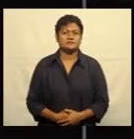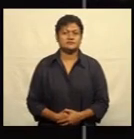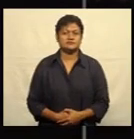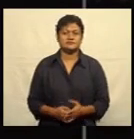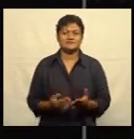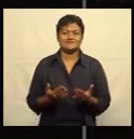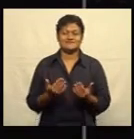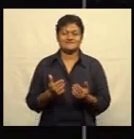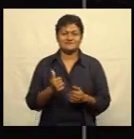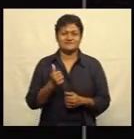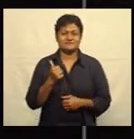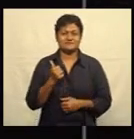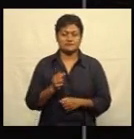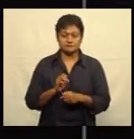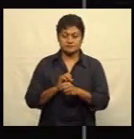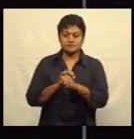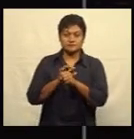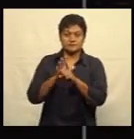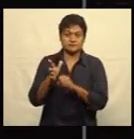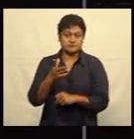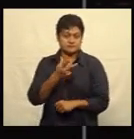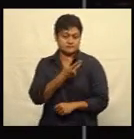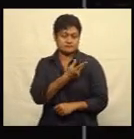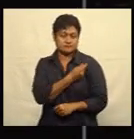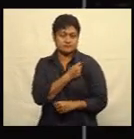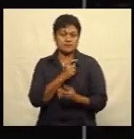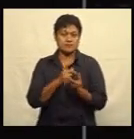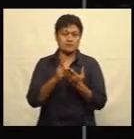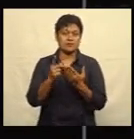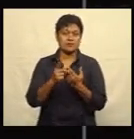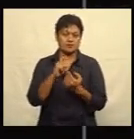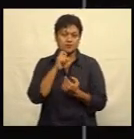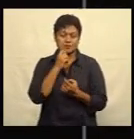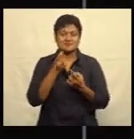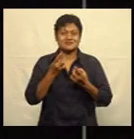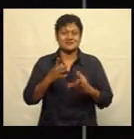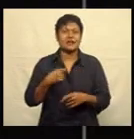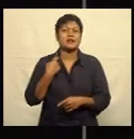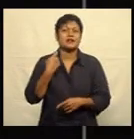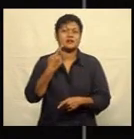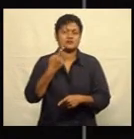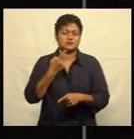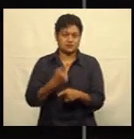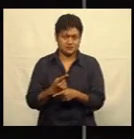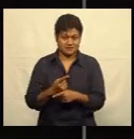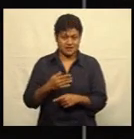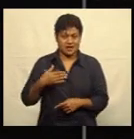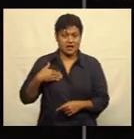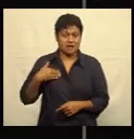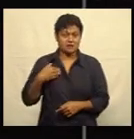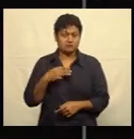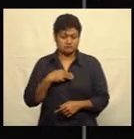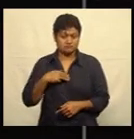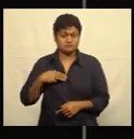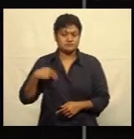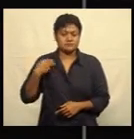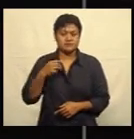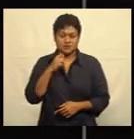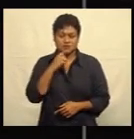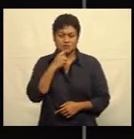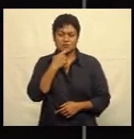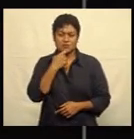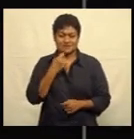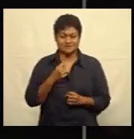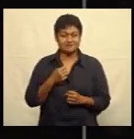Welcome back. The COVID-19 vaccination program will start next week. The Health Ministry hopes to roll out its